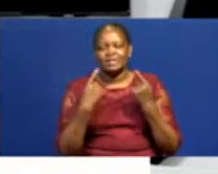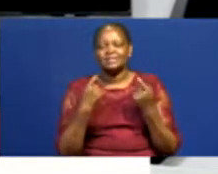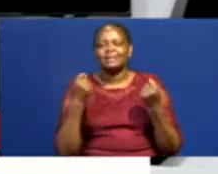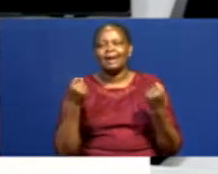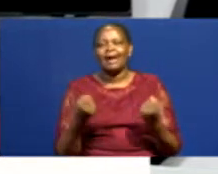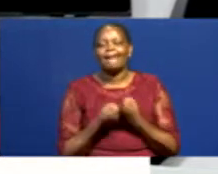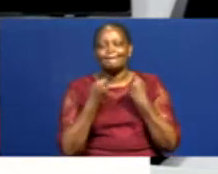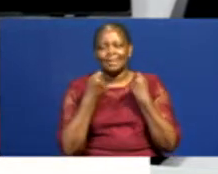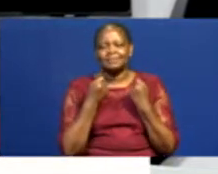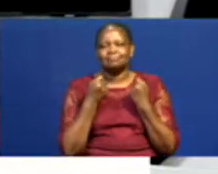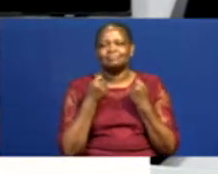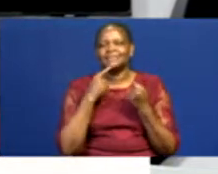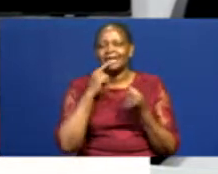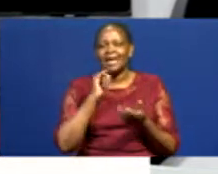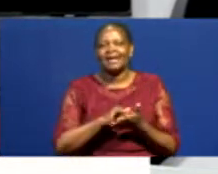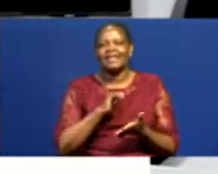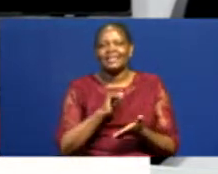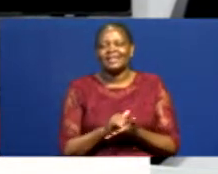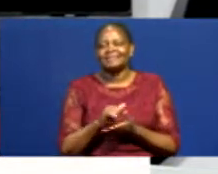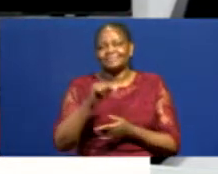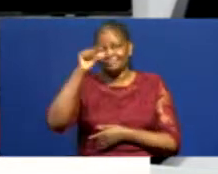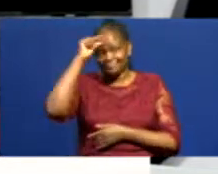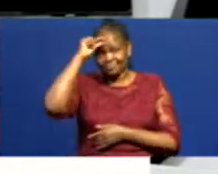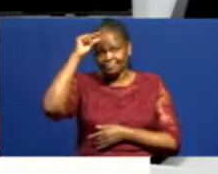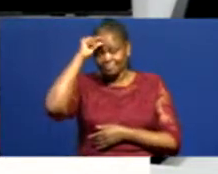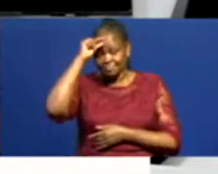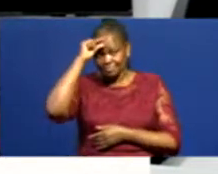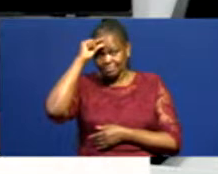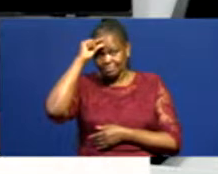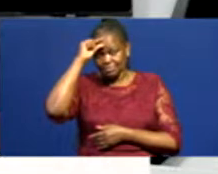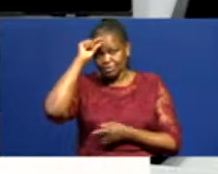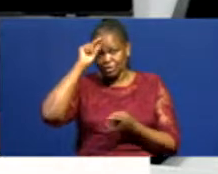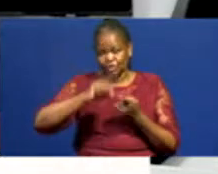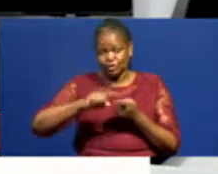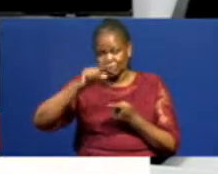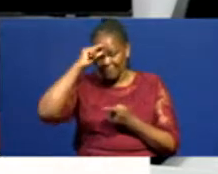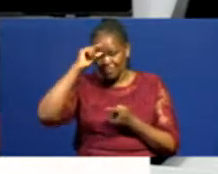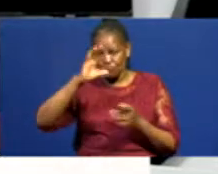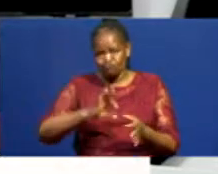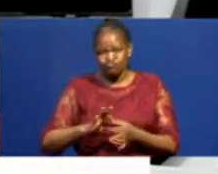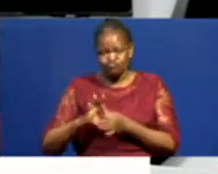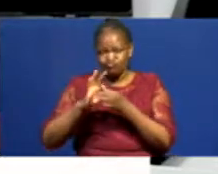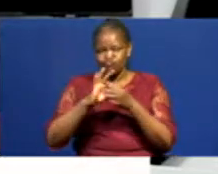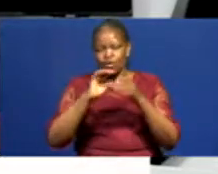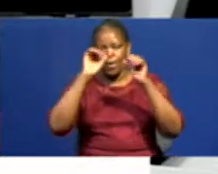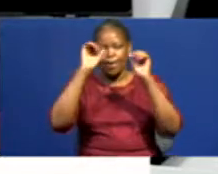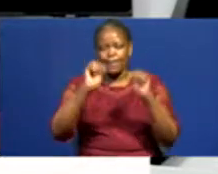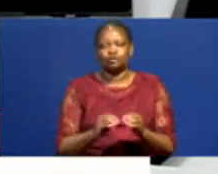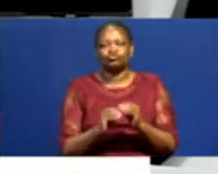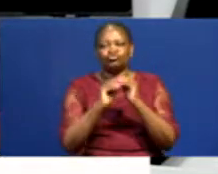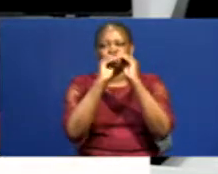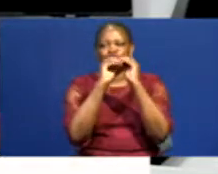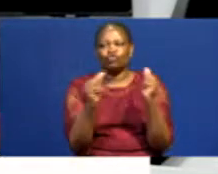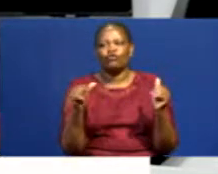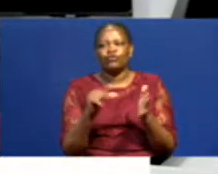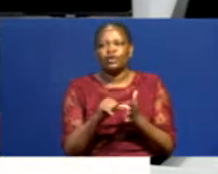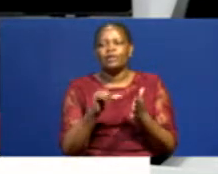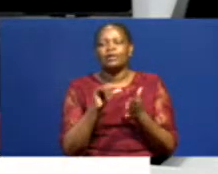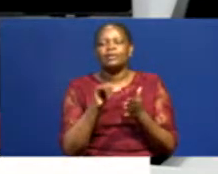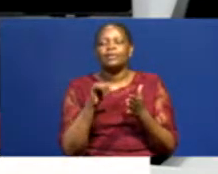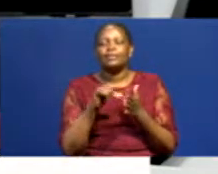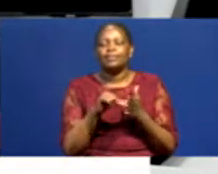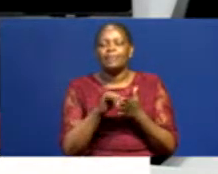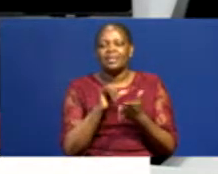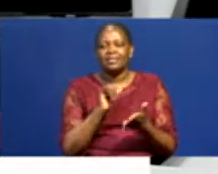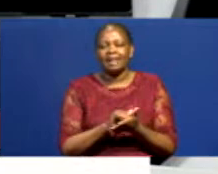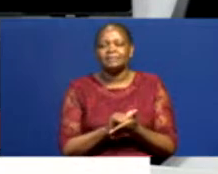Strip continues, adding that the government-to-government collaboration could soften the blow at the pump. Here is